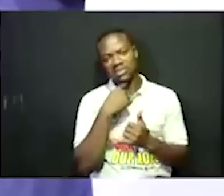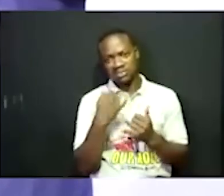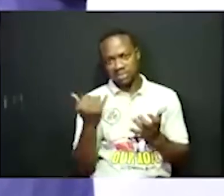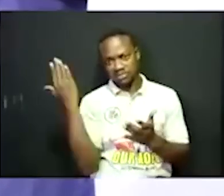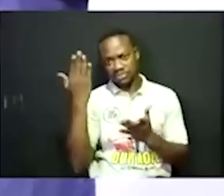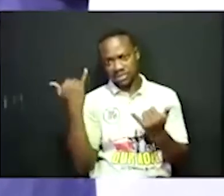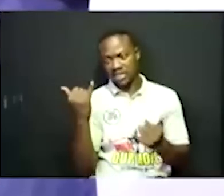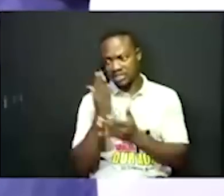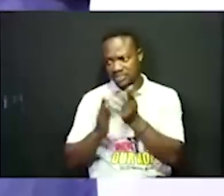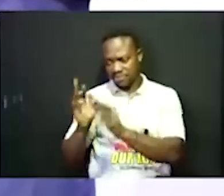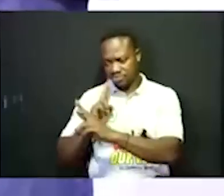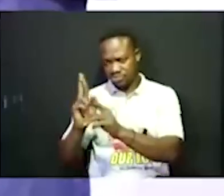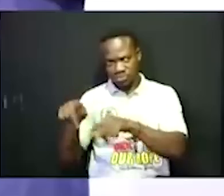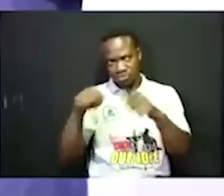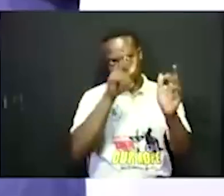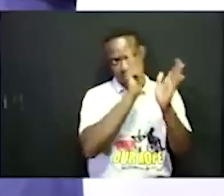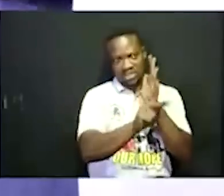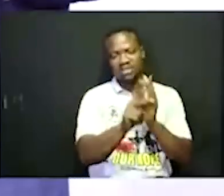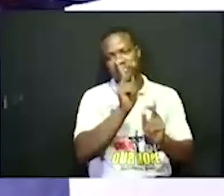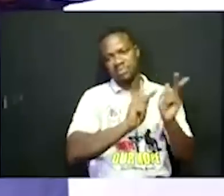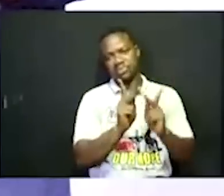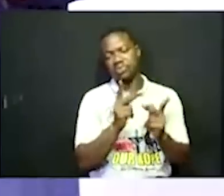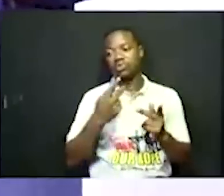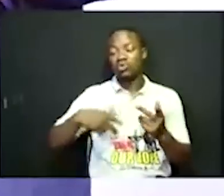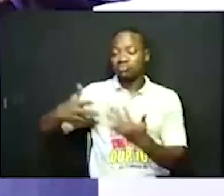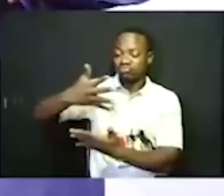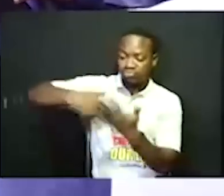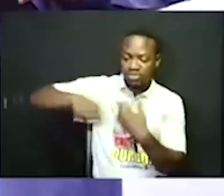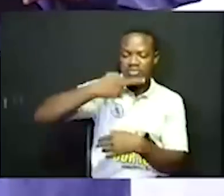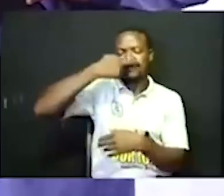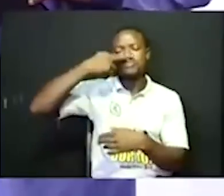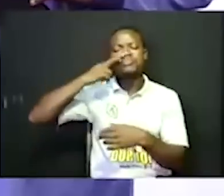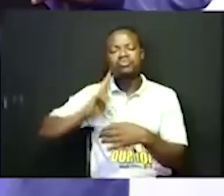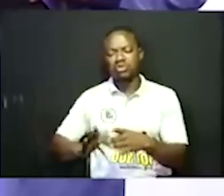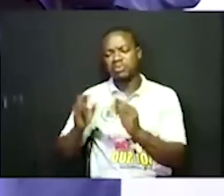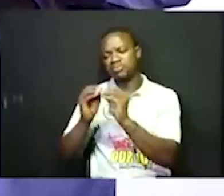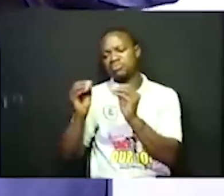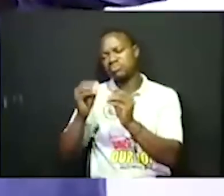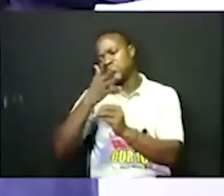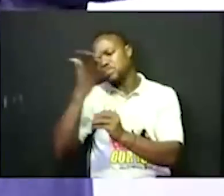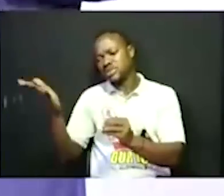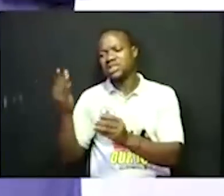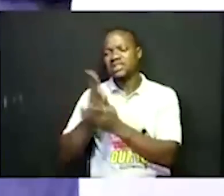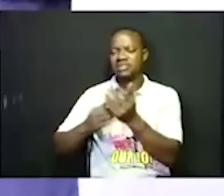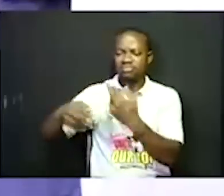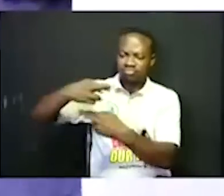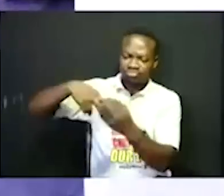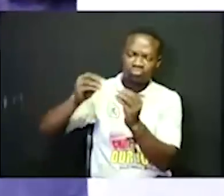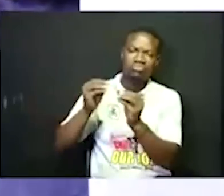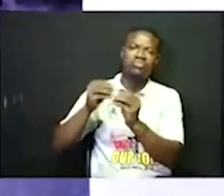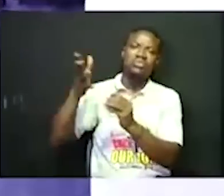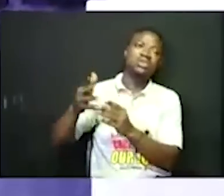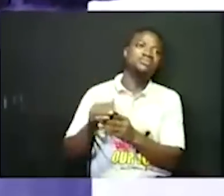going to kill someone. Moral evil. We live among them. Armed robbers. We live among them. You cannot